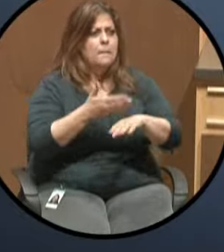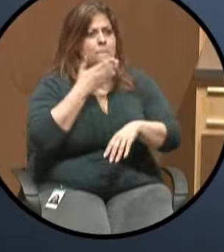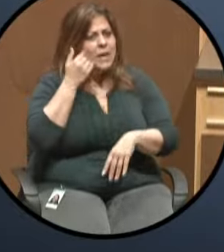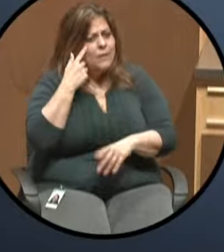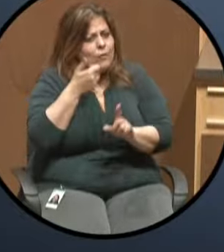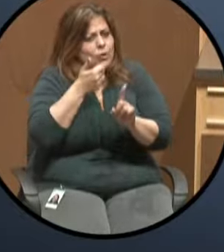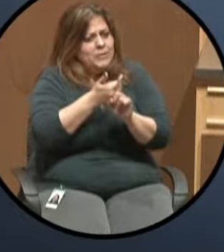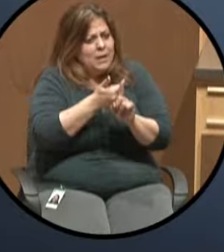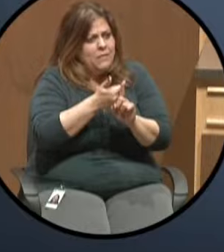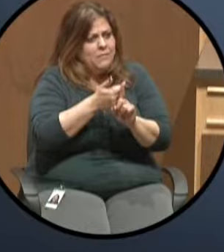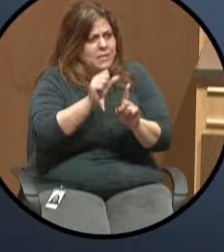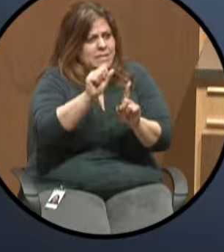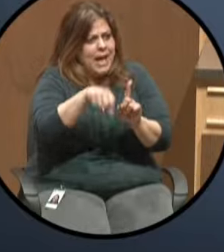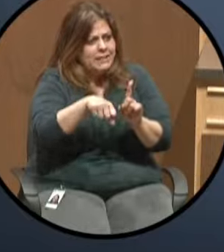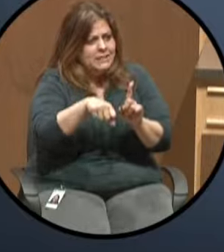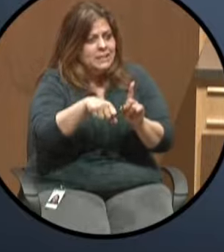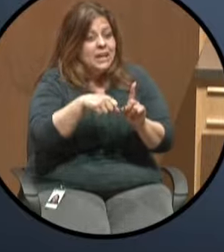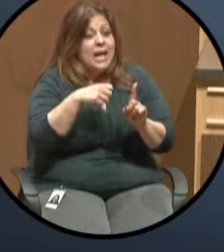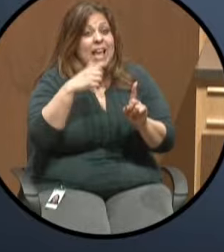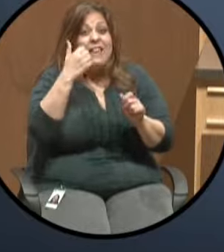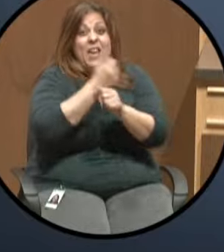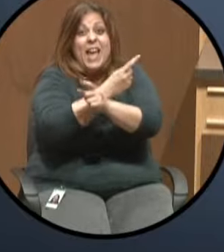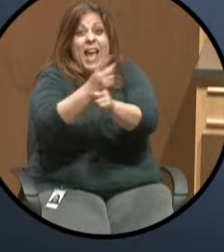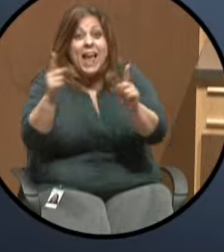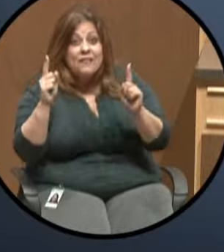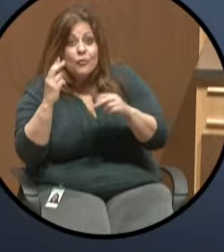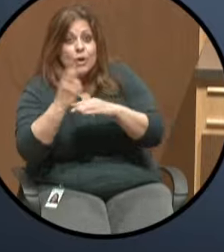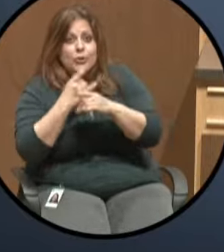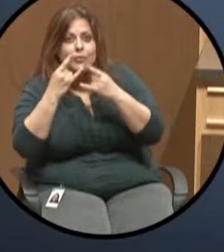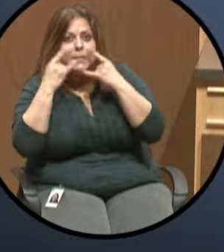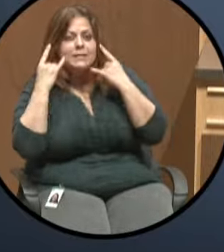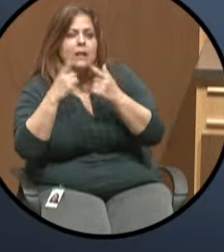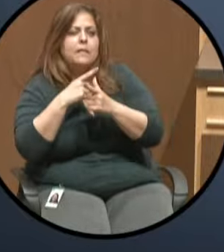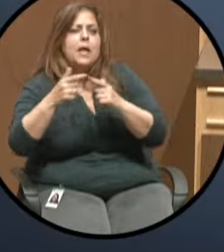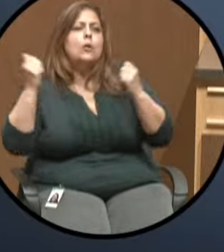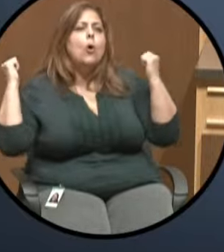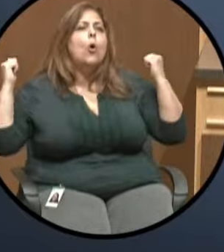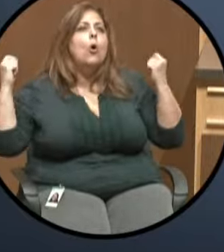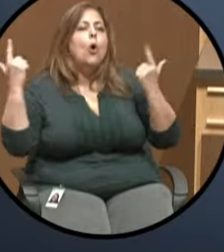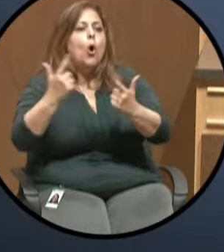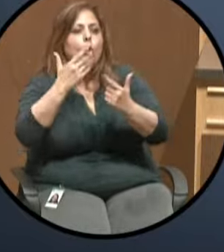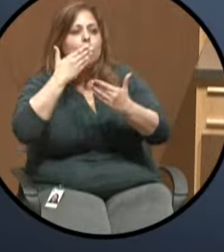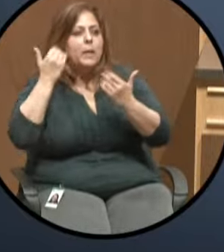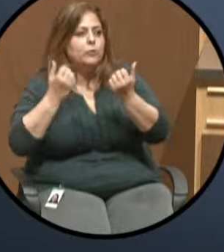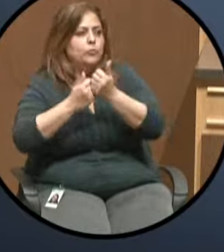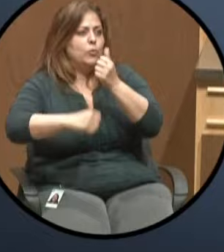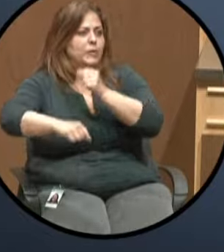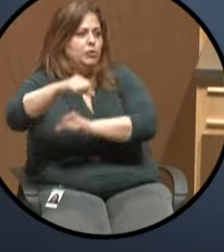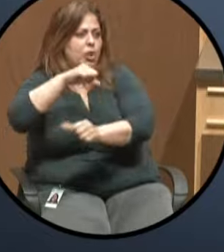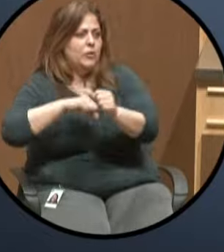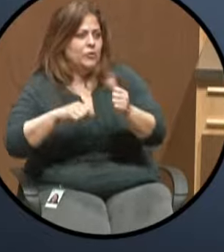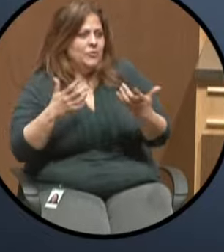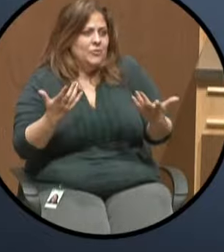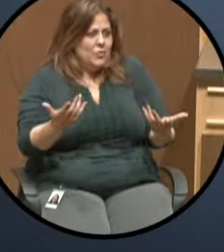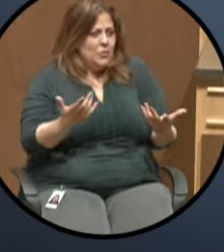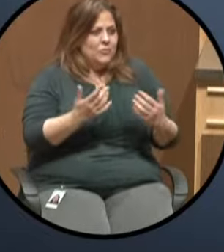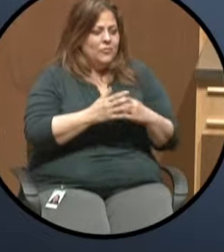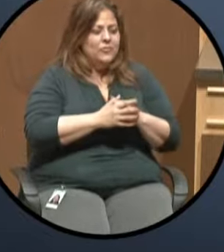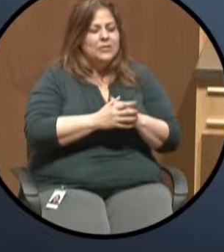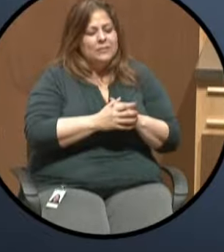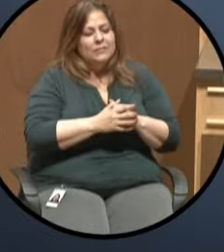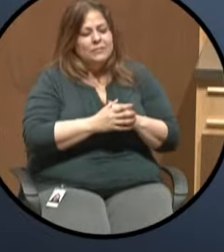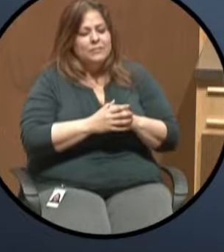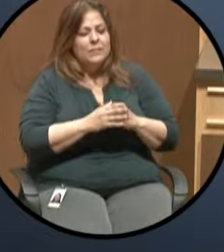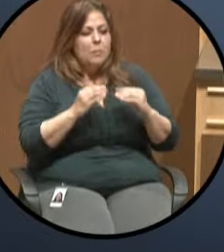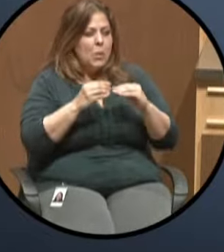for yourself. But if everyone uses masks, we're all going to do much, much better for each other. The other question that